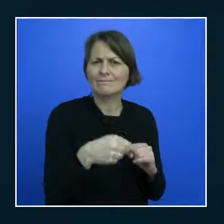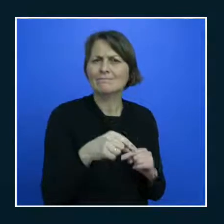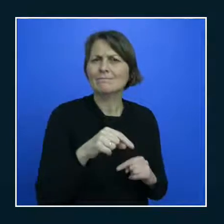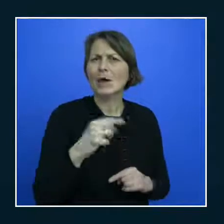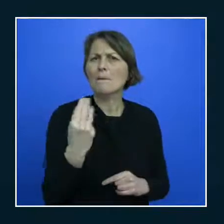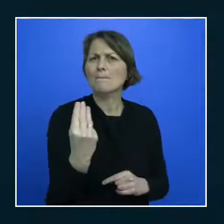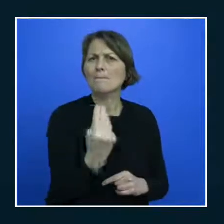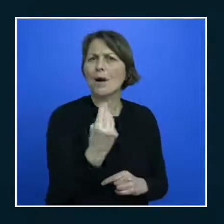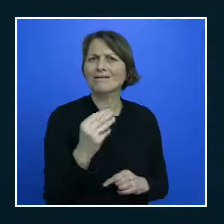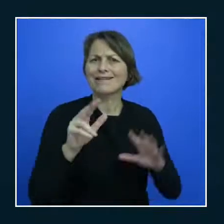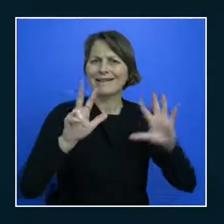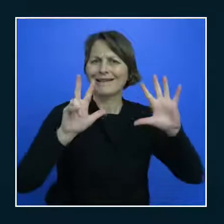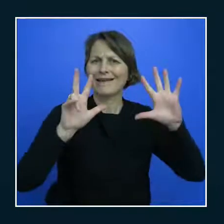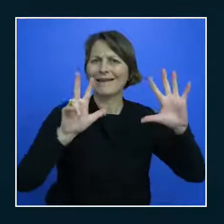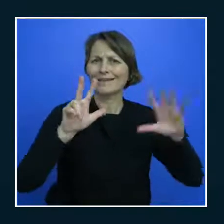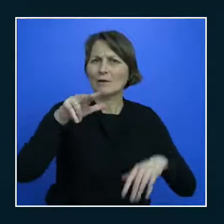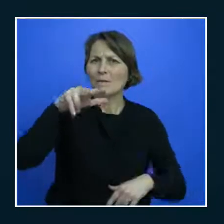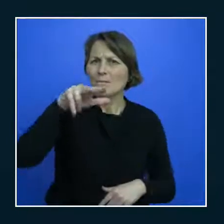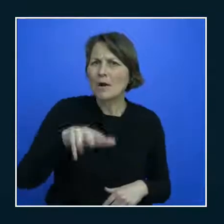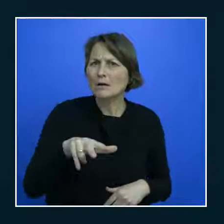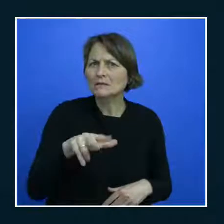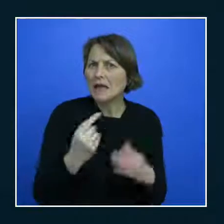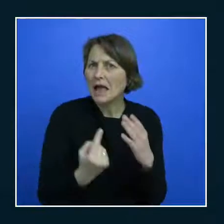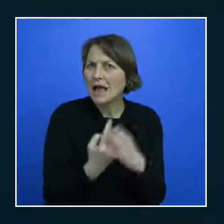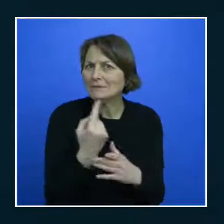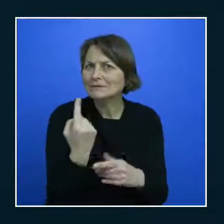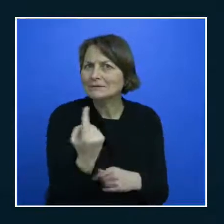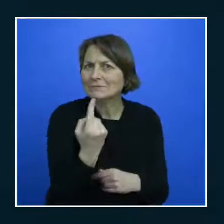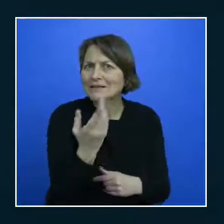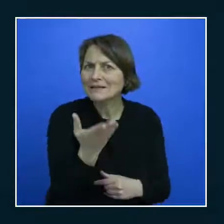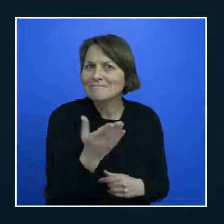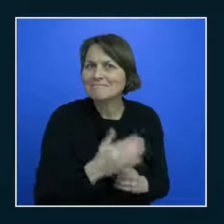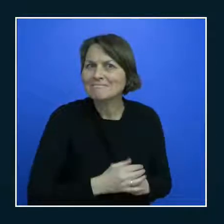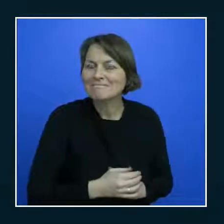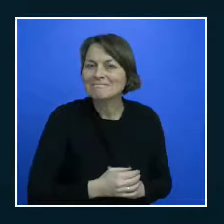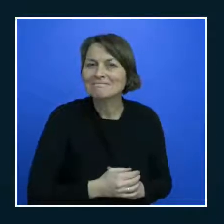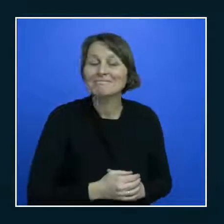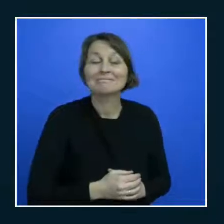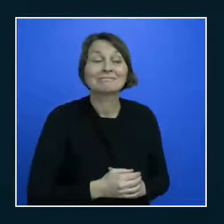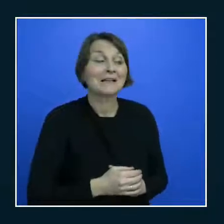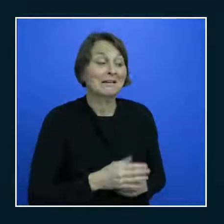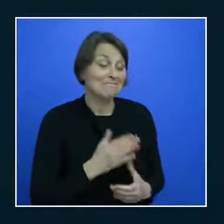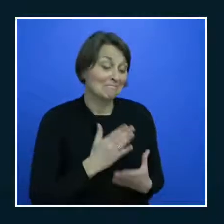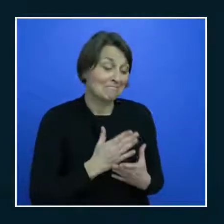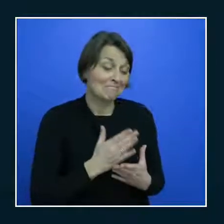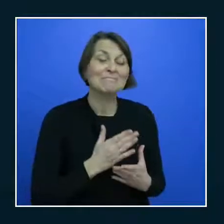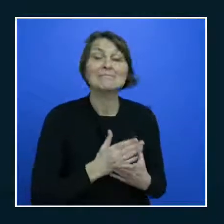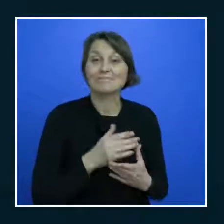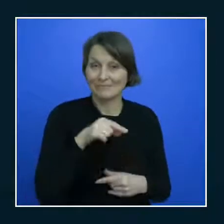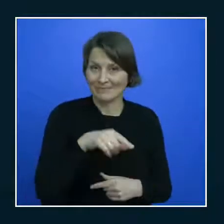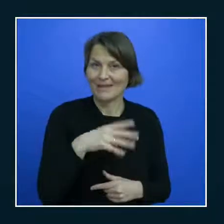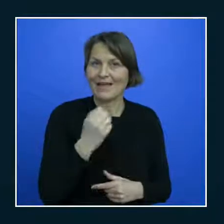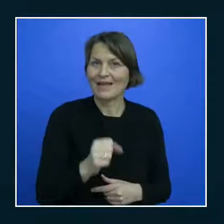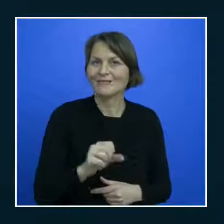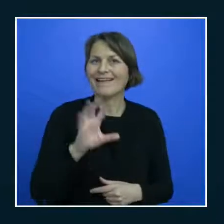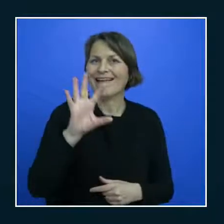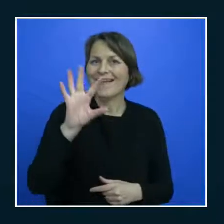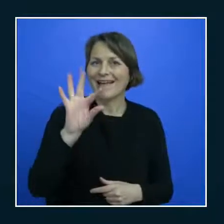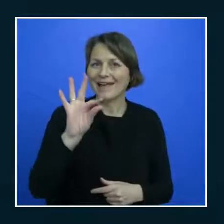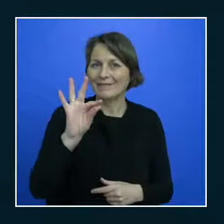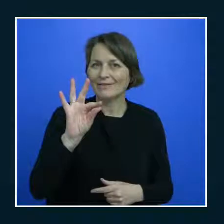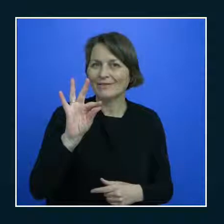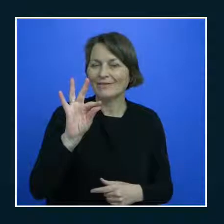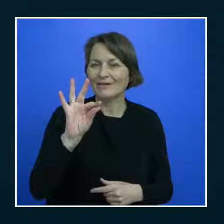is also something going on. Yes, that's true. It's Ftw Conf. It's a conference where